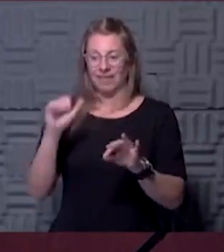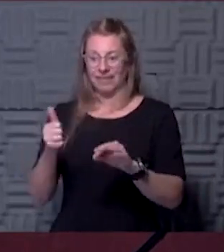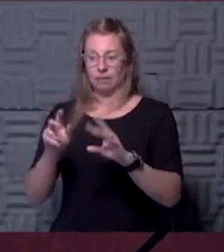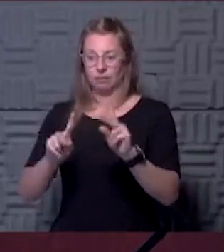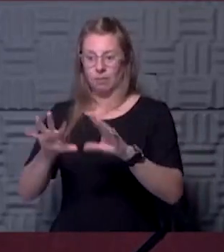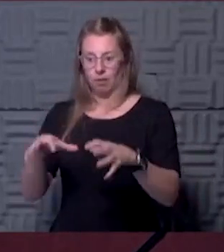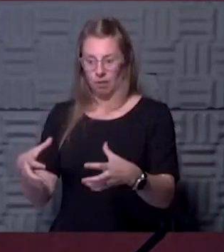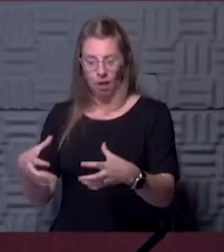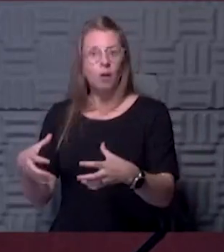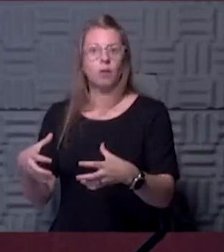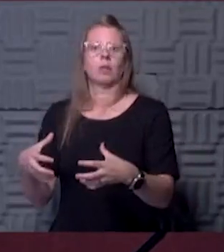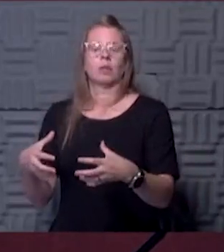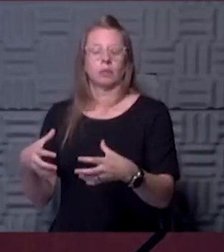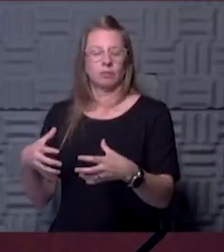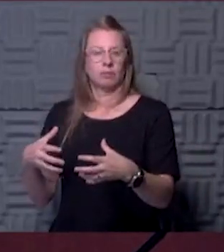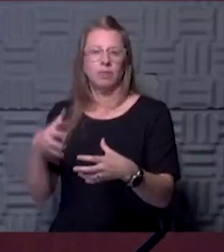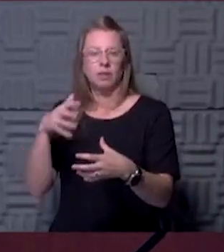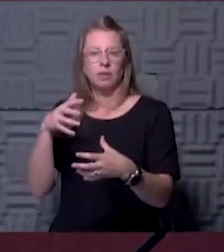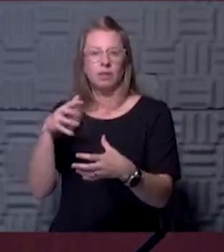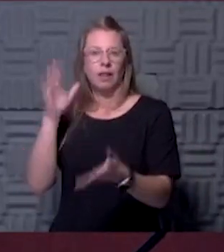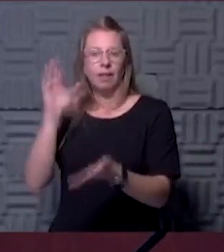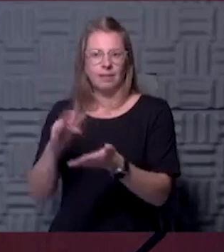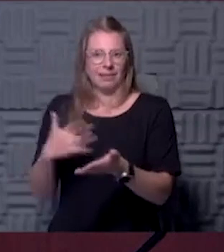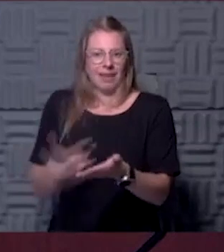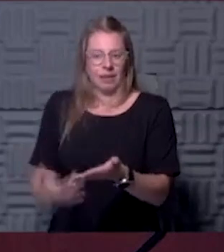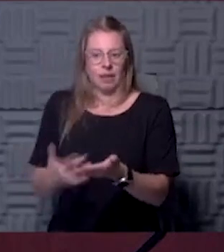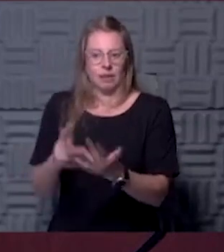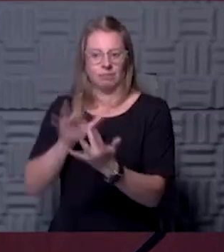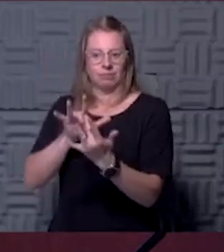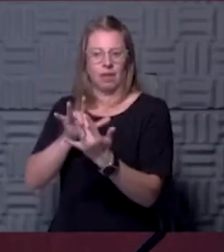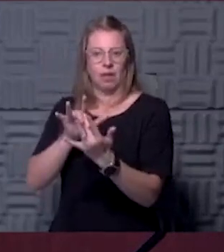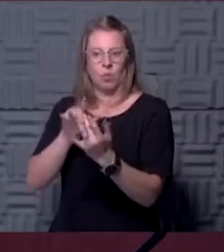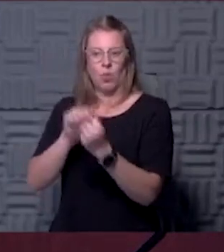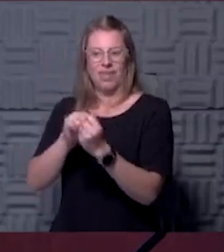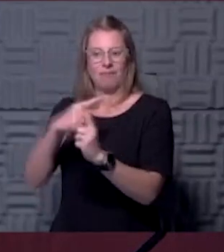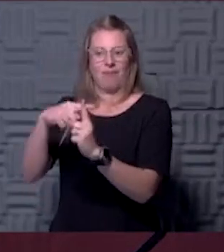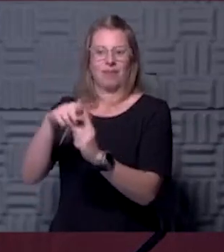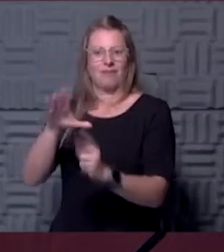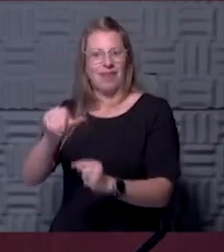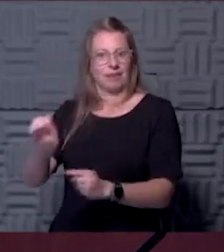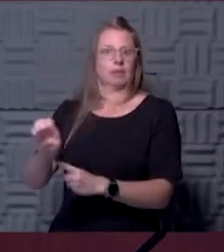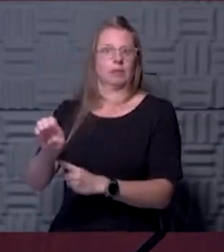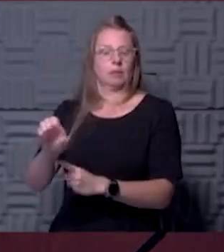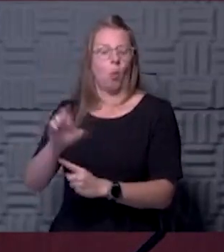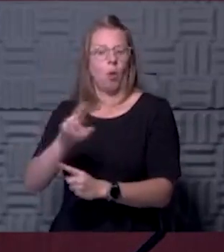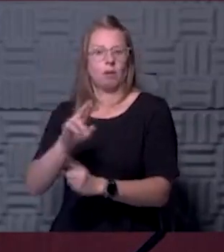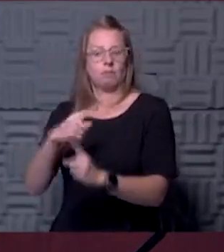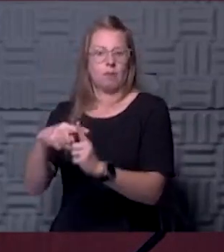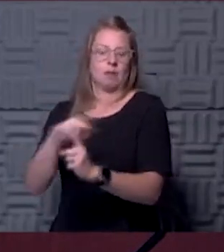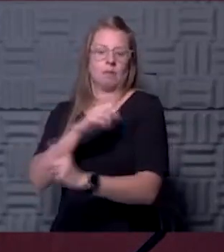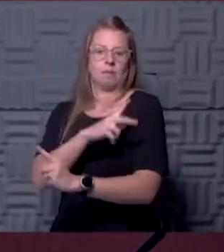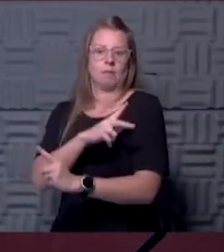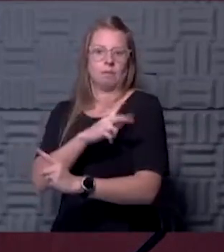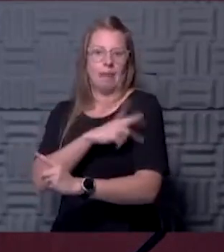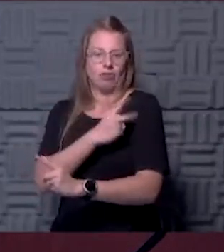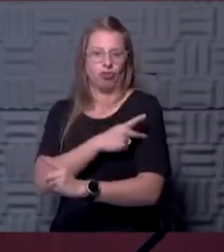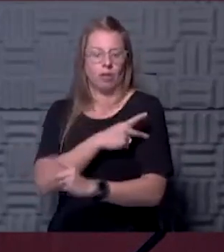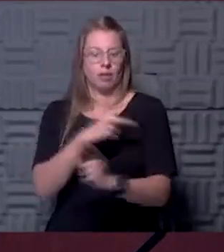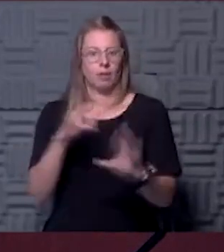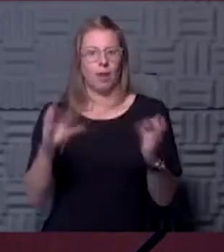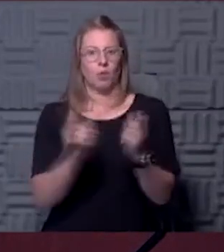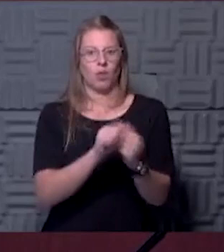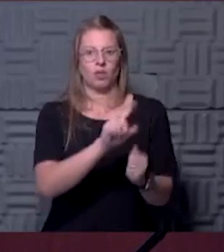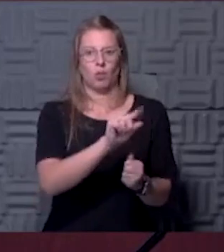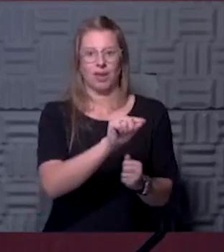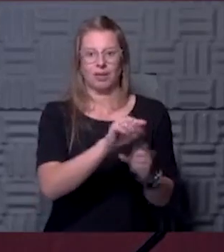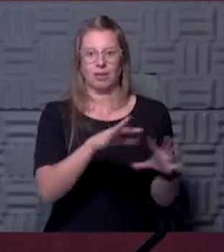people, you are much less likely to come into contact than someone, or than with a positive patient than if you were in a group of 20. And I think all of